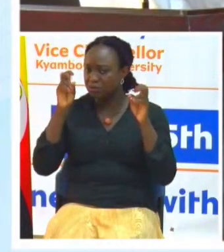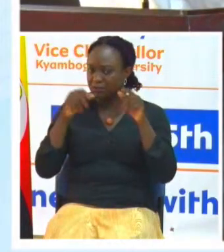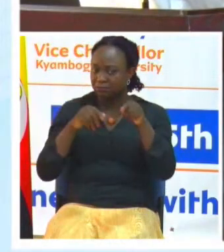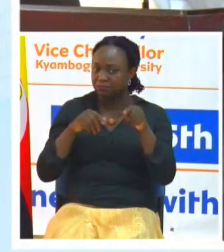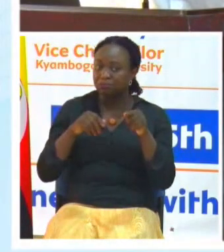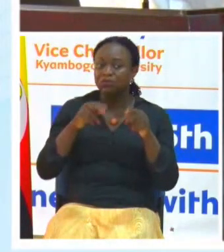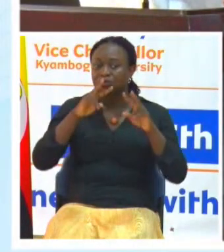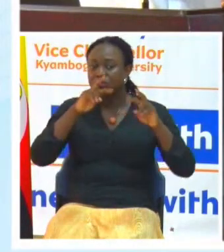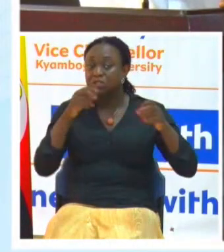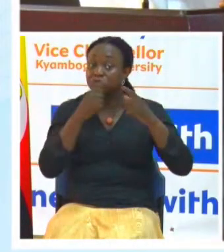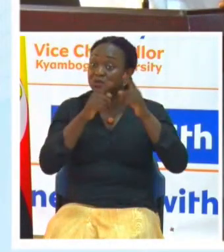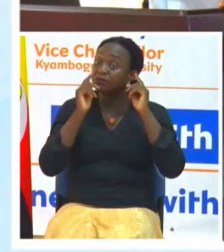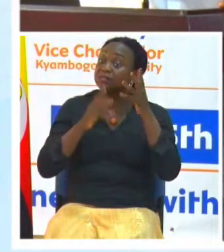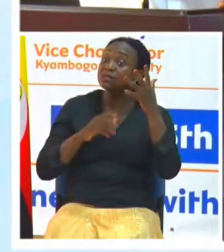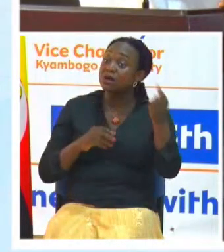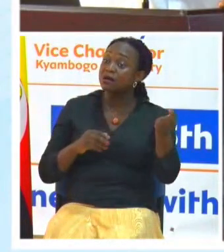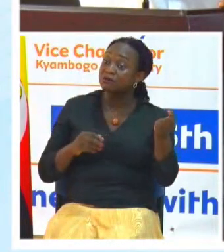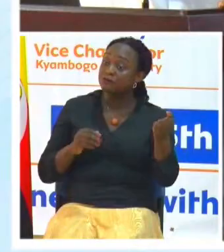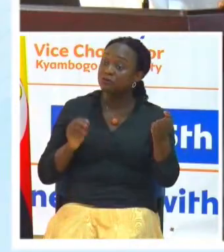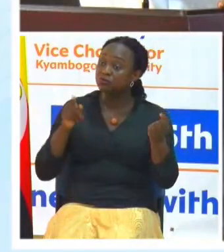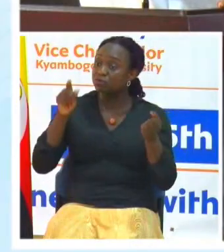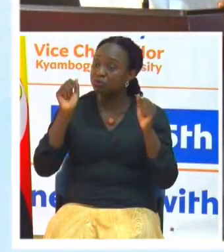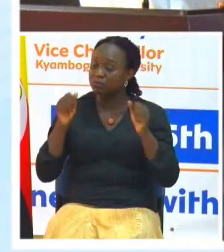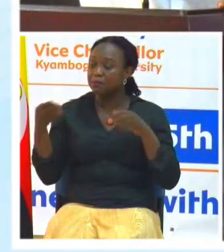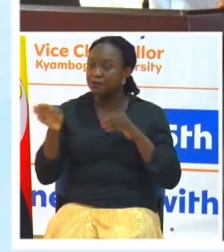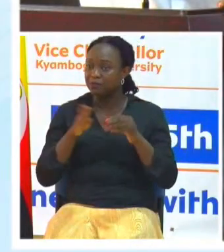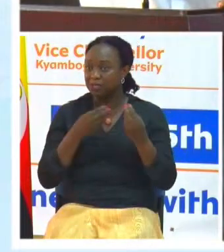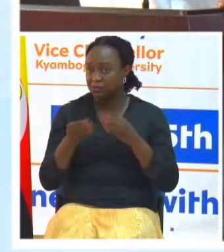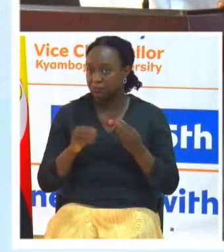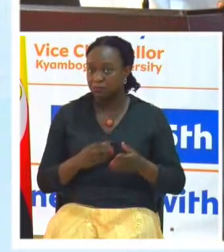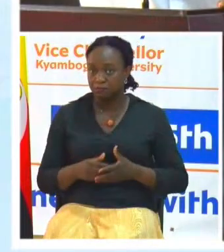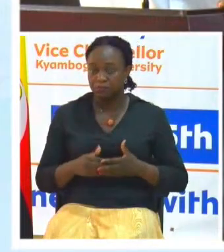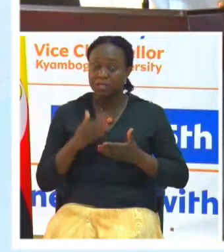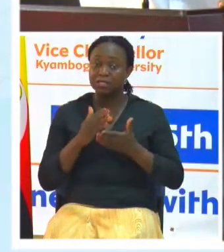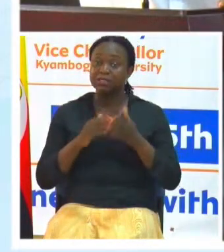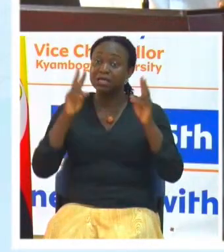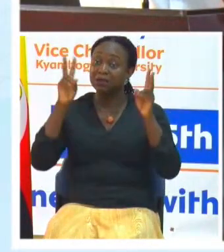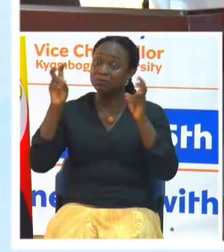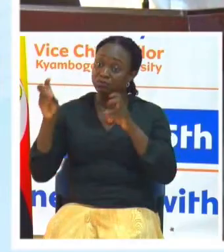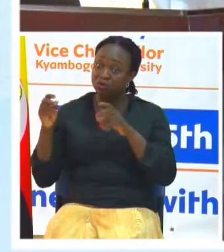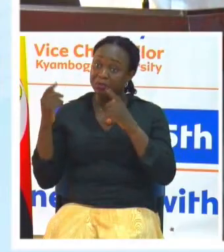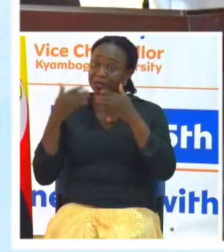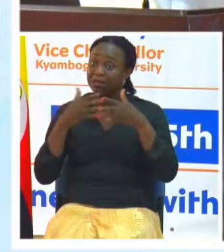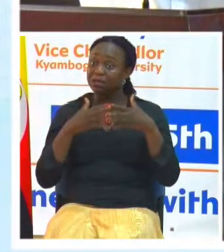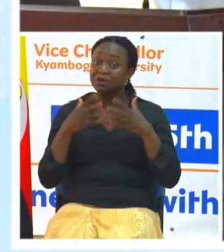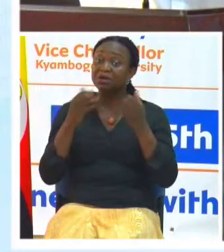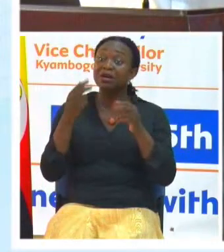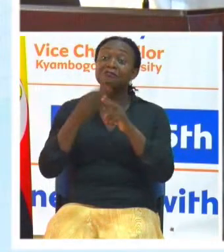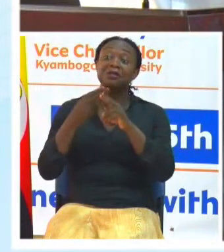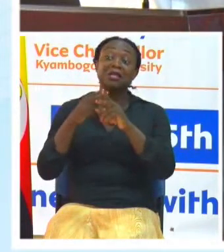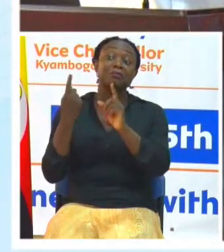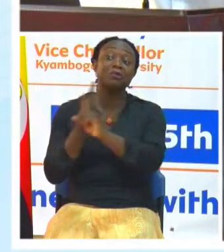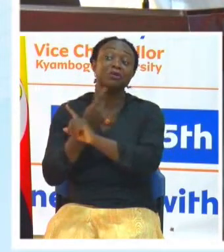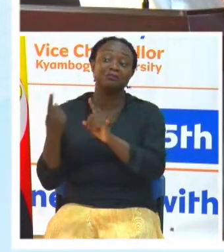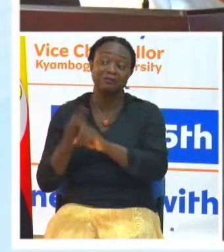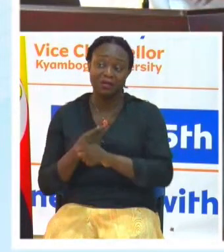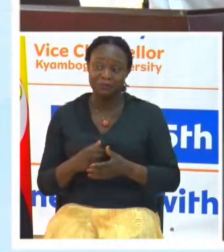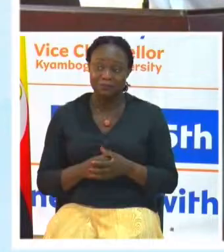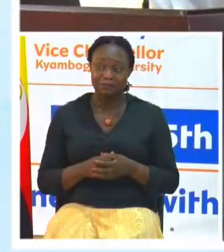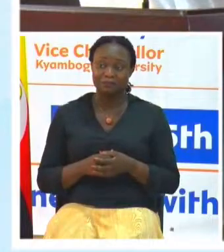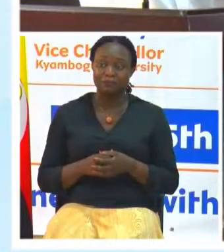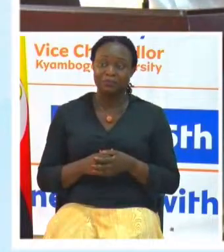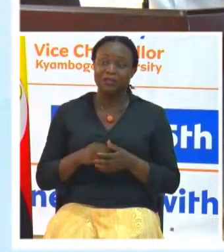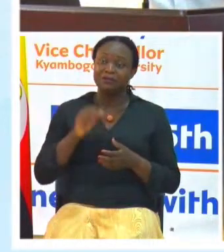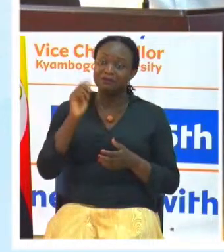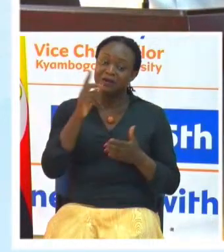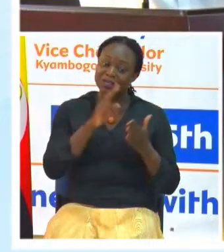You need to really be very flexible. Some courses in the United States have different names. So,